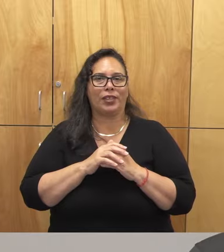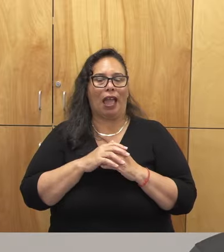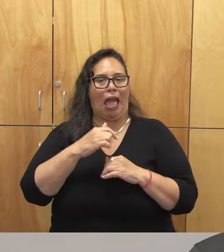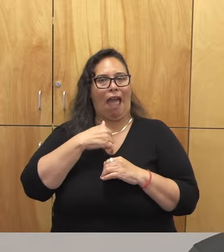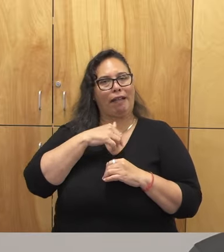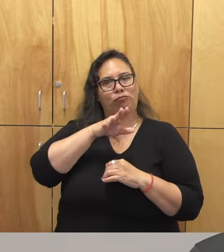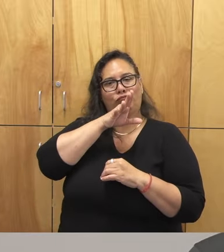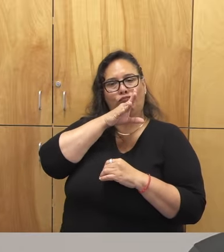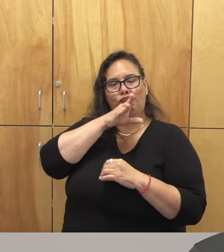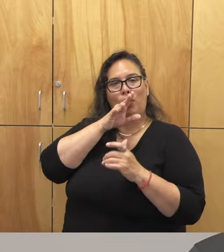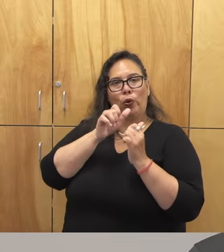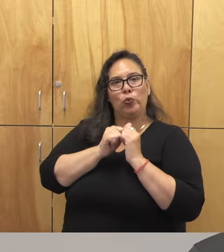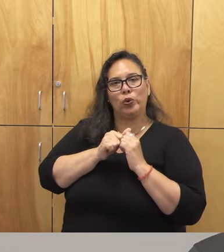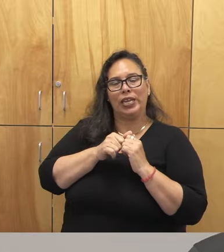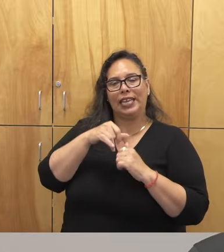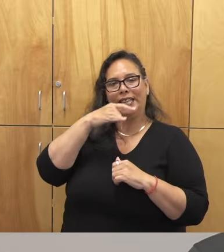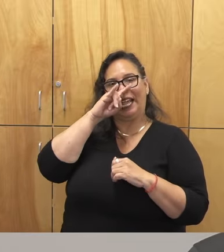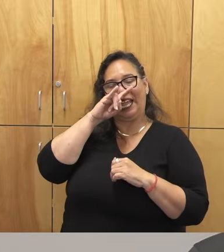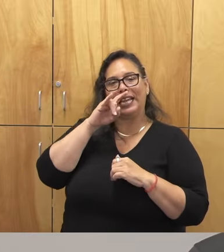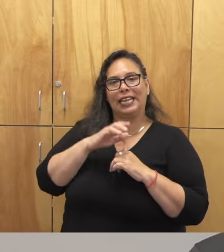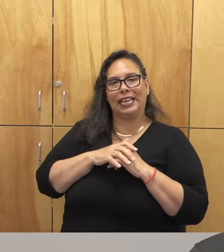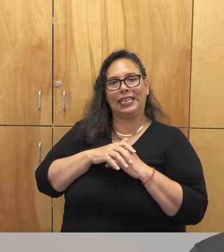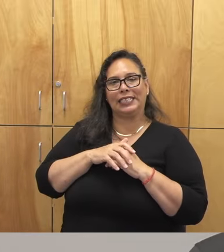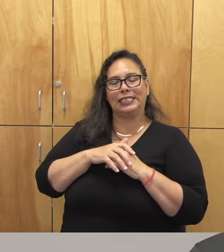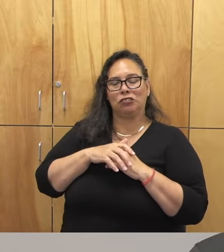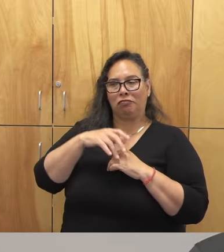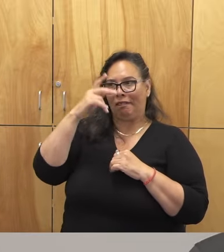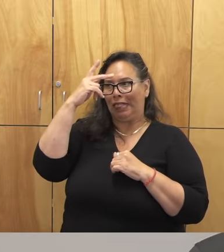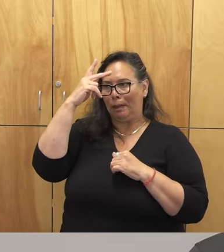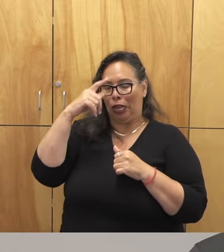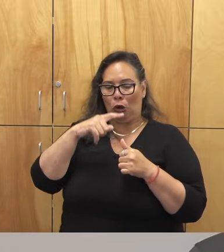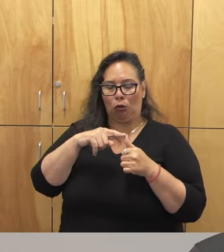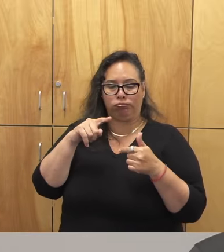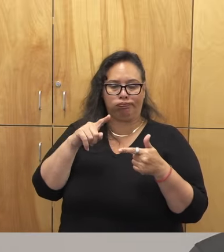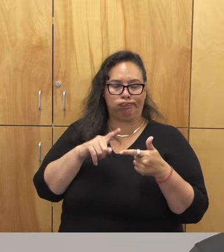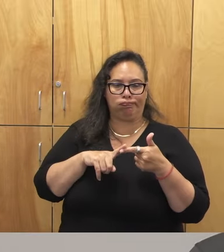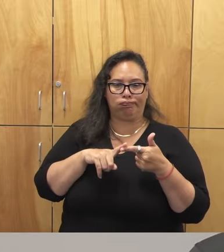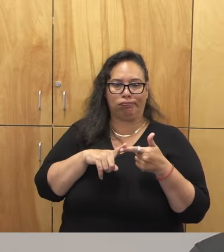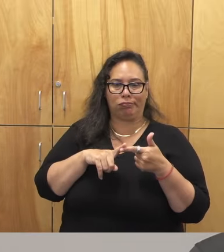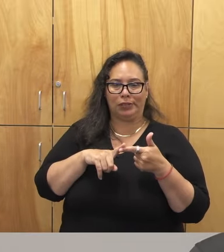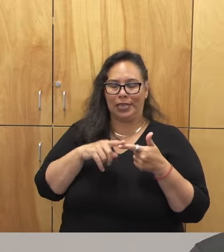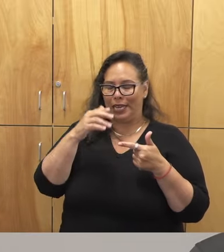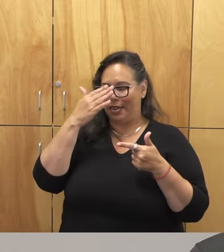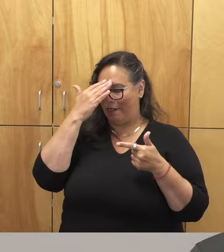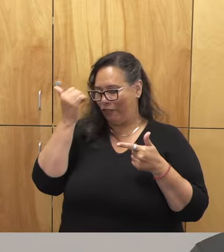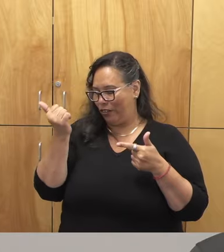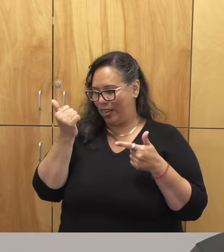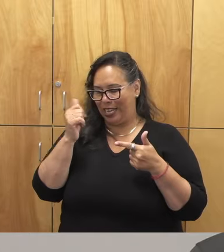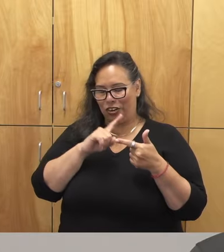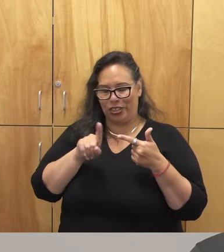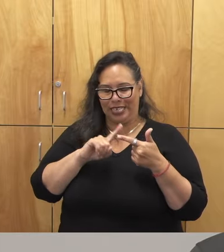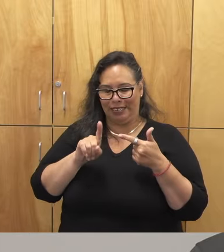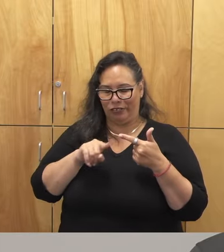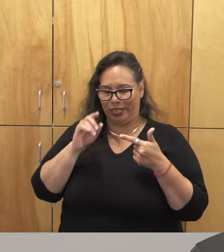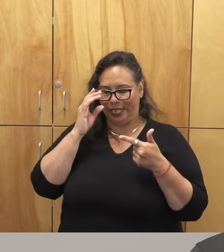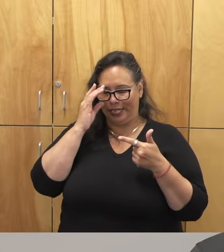kids that were Filipino. I forget all the